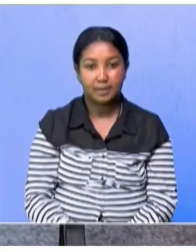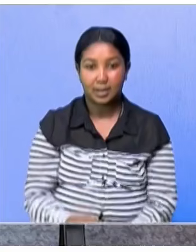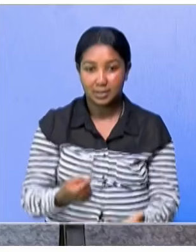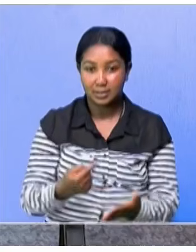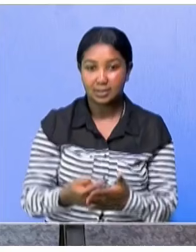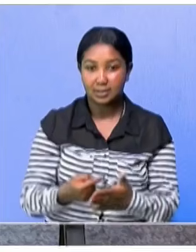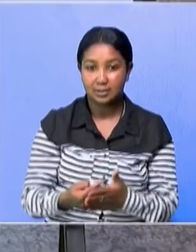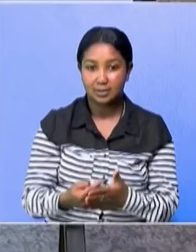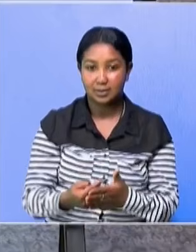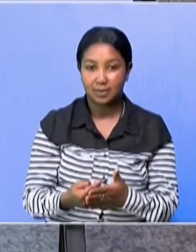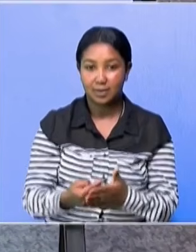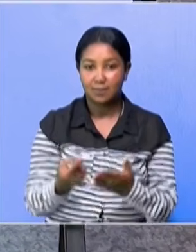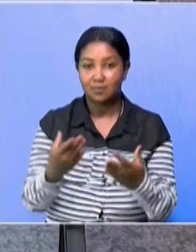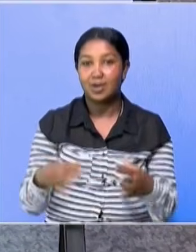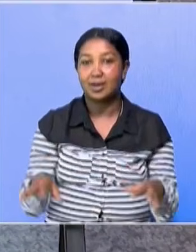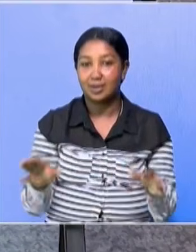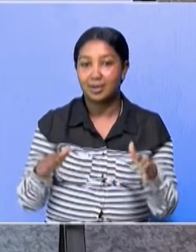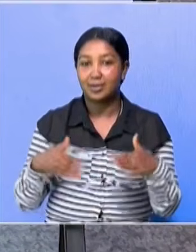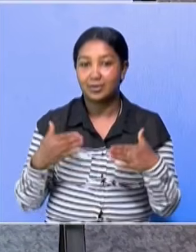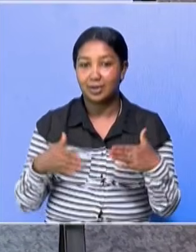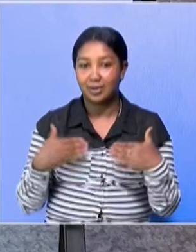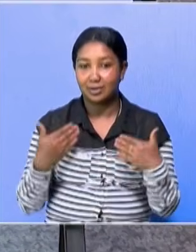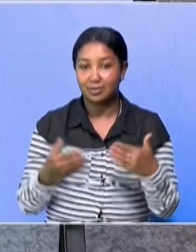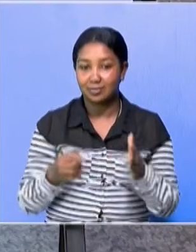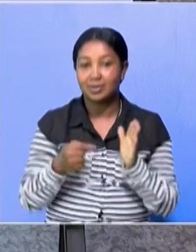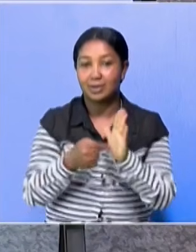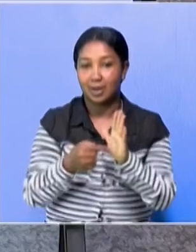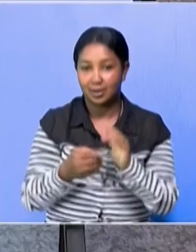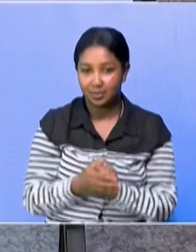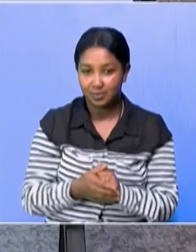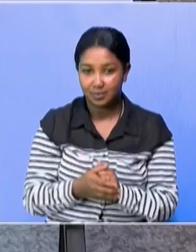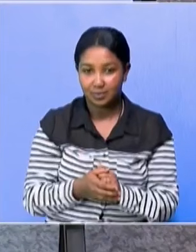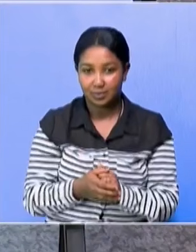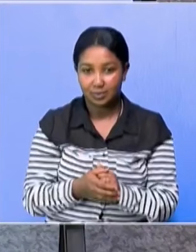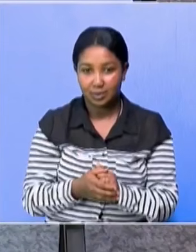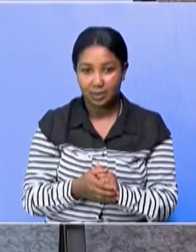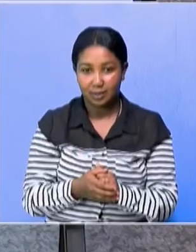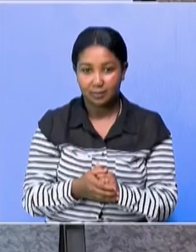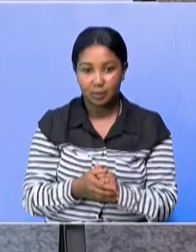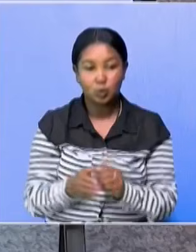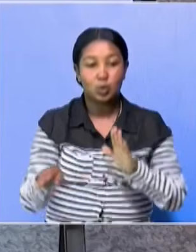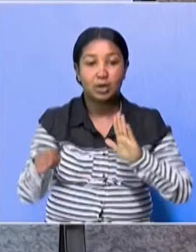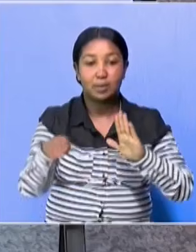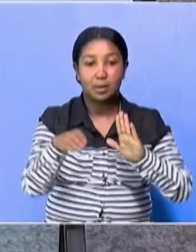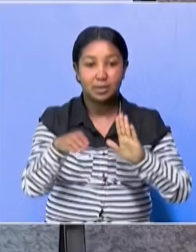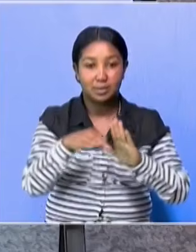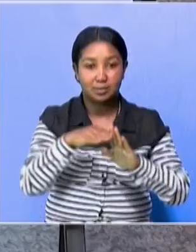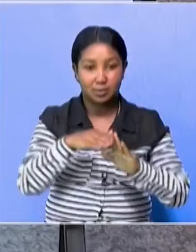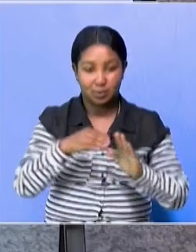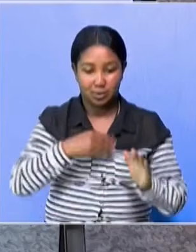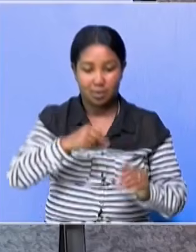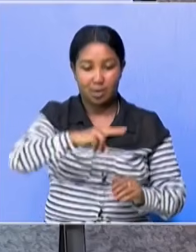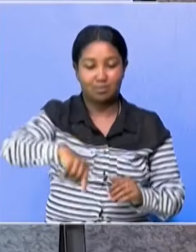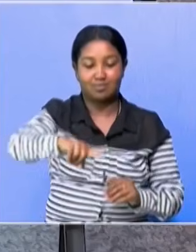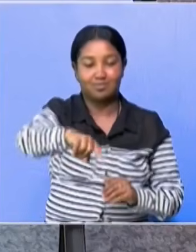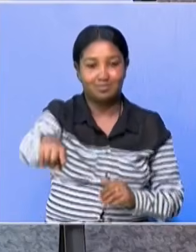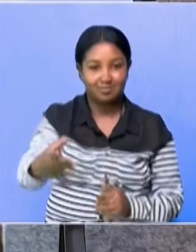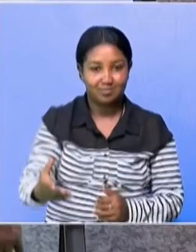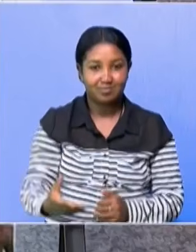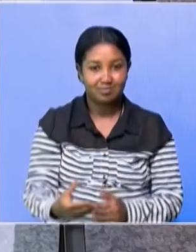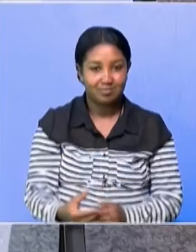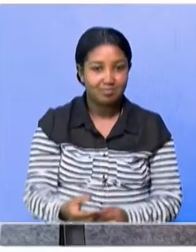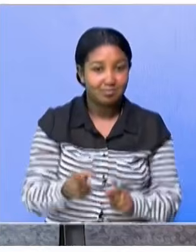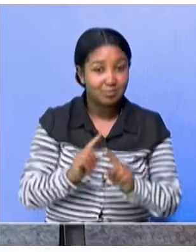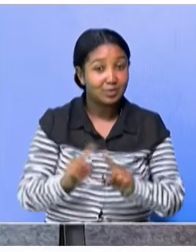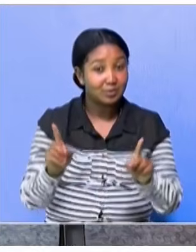is very interesting sign or symbol so as to represent the zebra crossing. Zebra crossing, that's common,